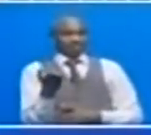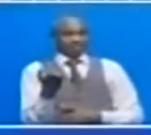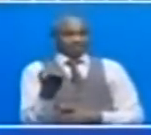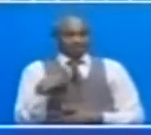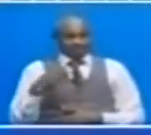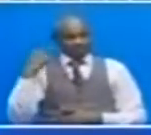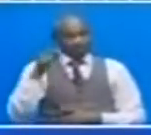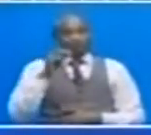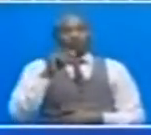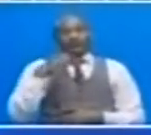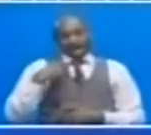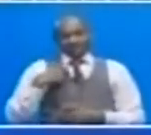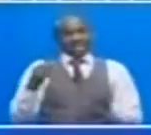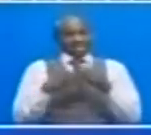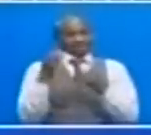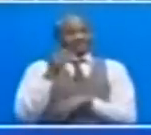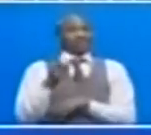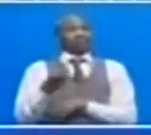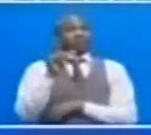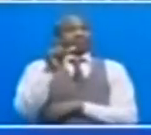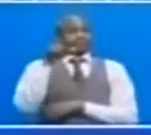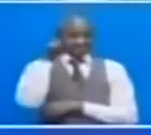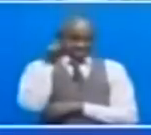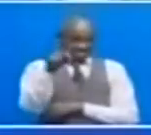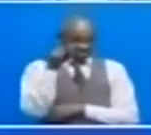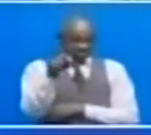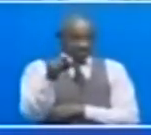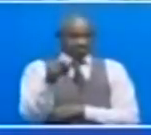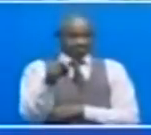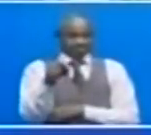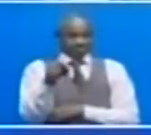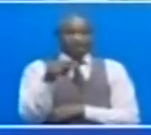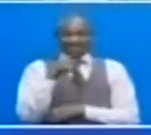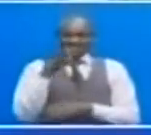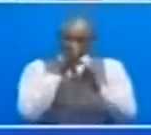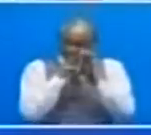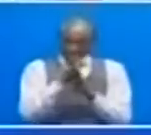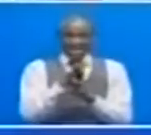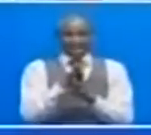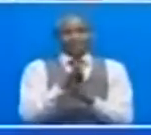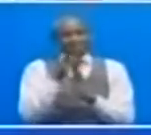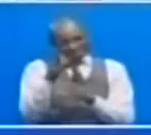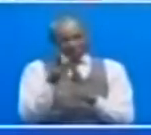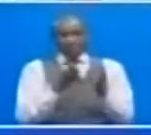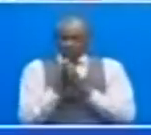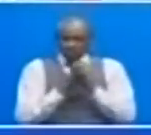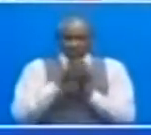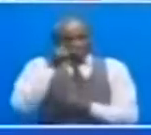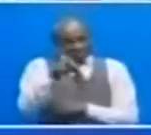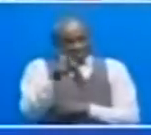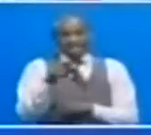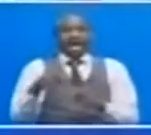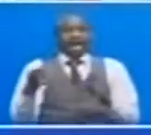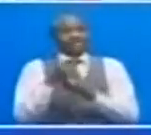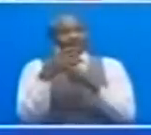by 8%, and that's what delivered the results. The main driver, the main engine of the